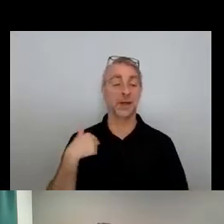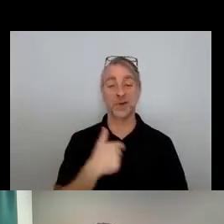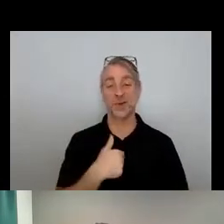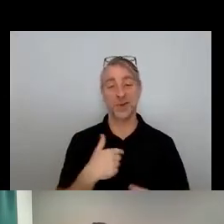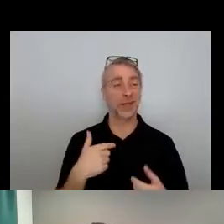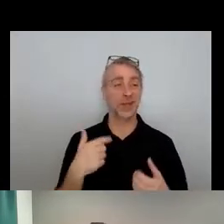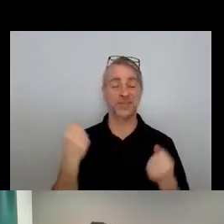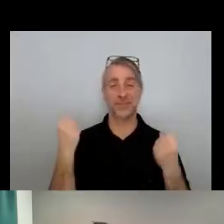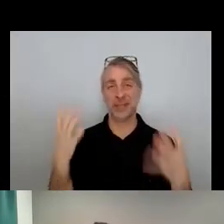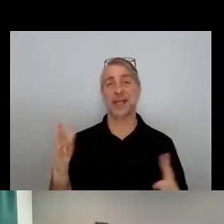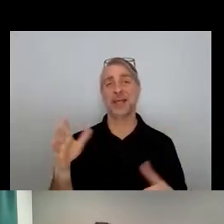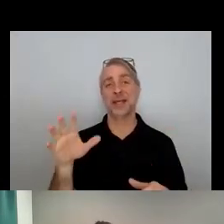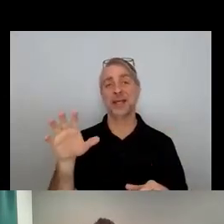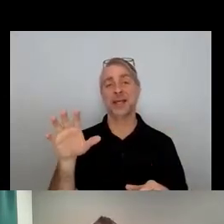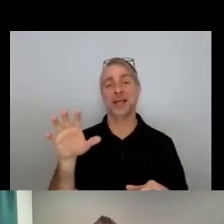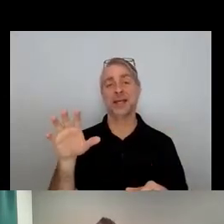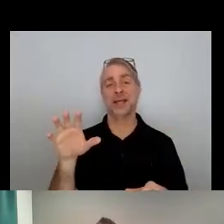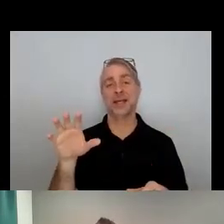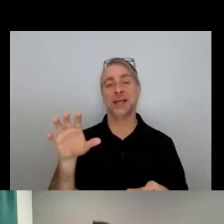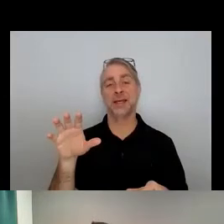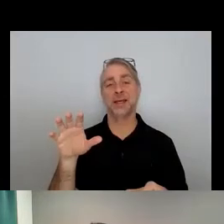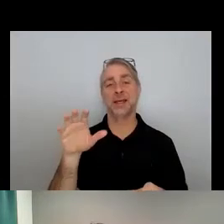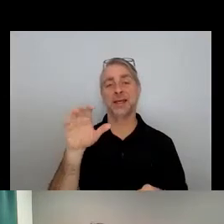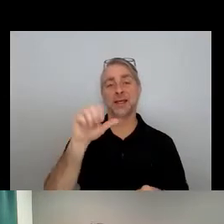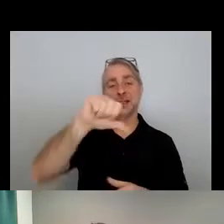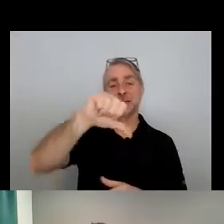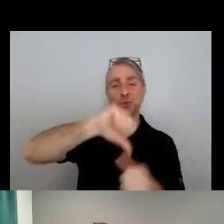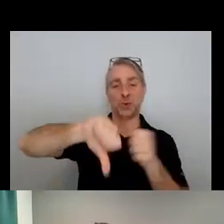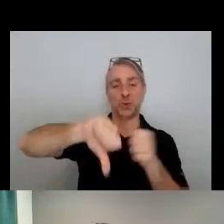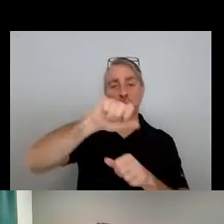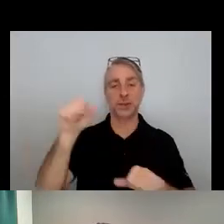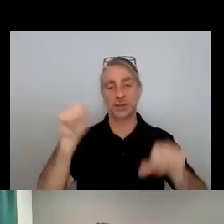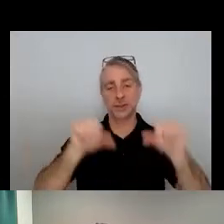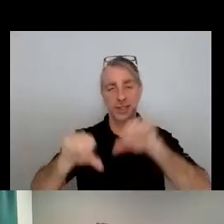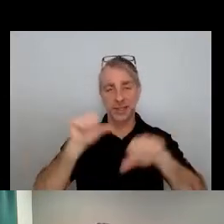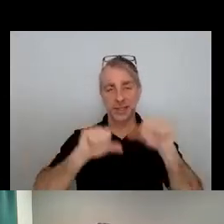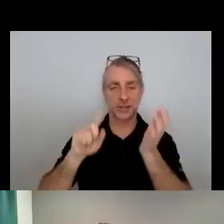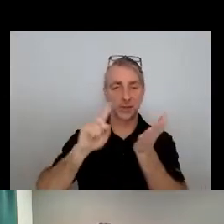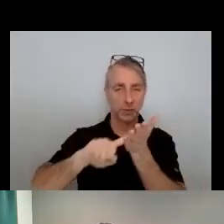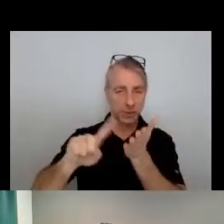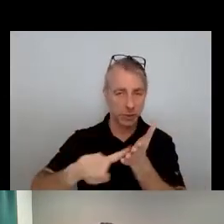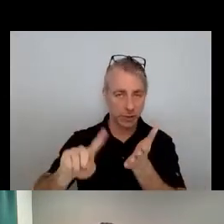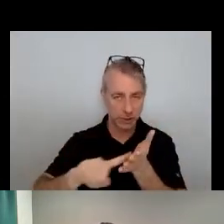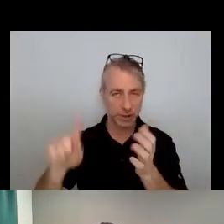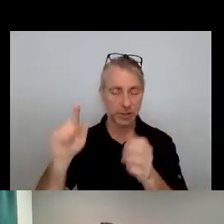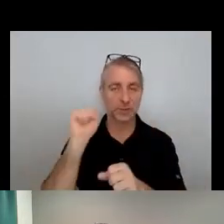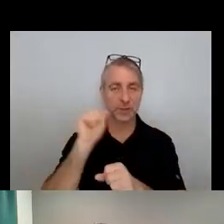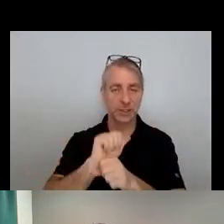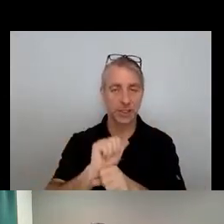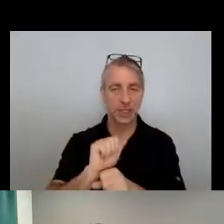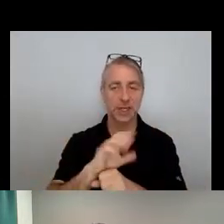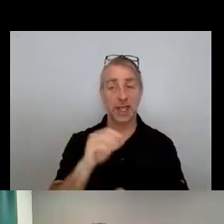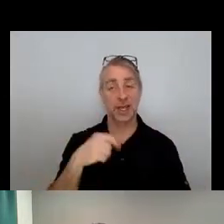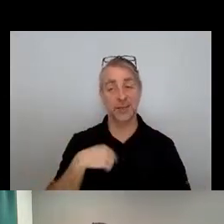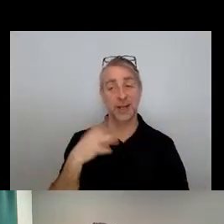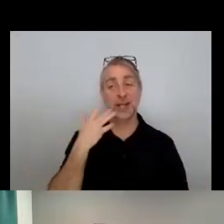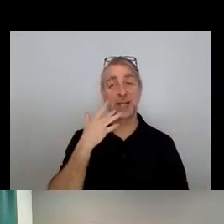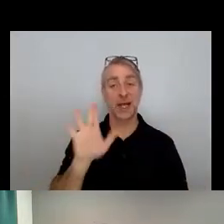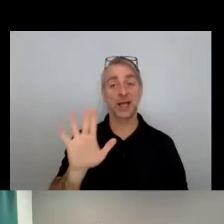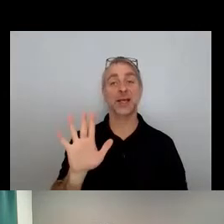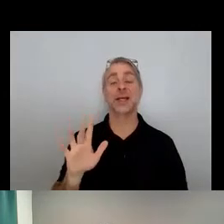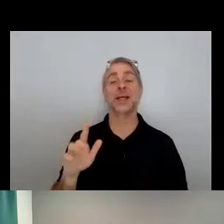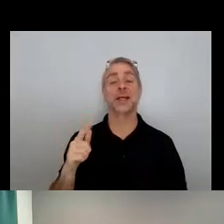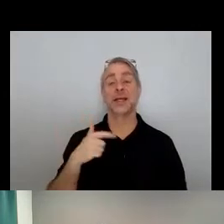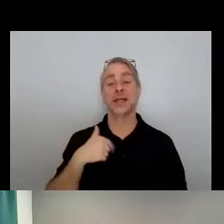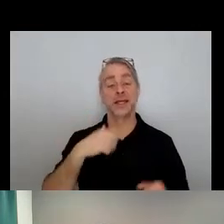social science research projects. And I'm lucky enough to work on basically only evidence